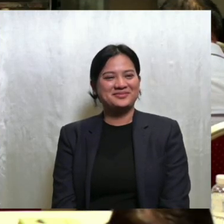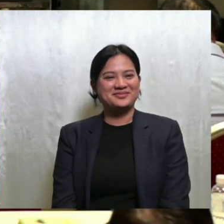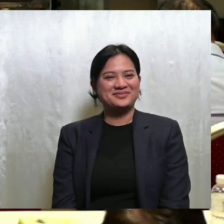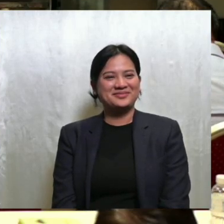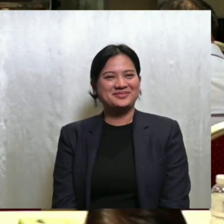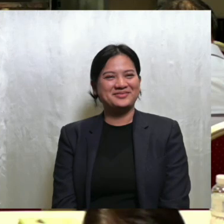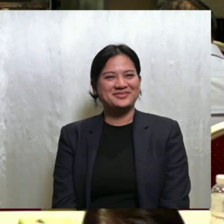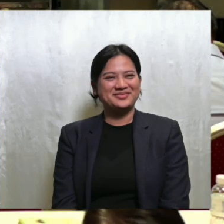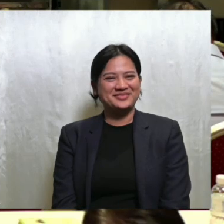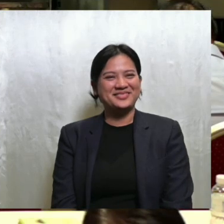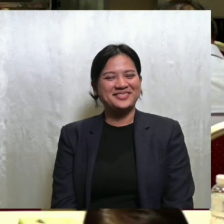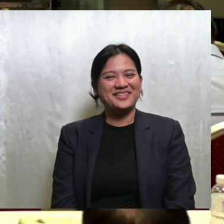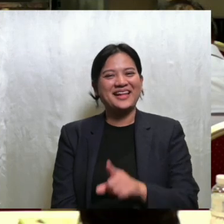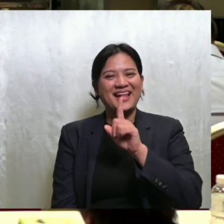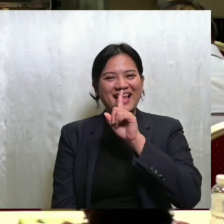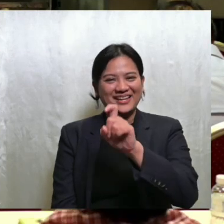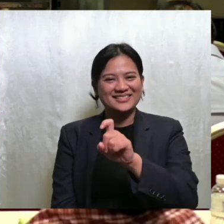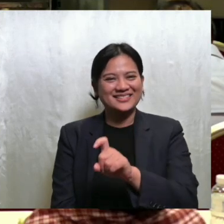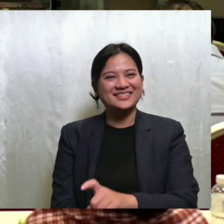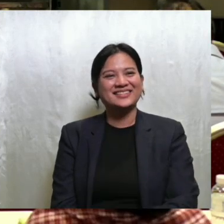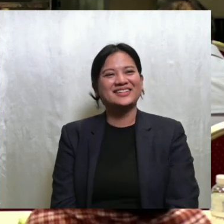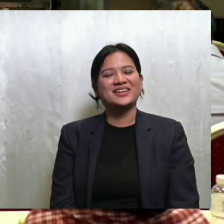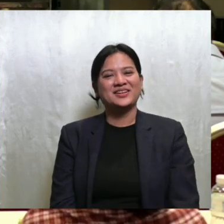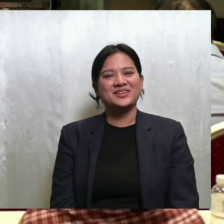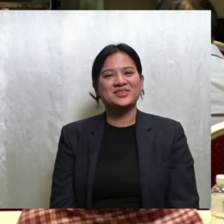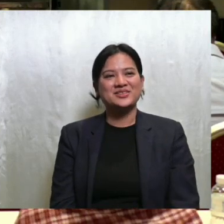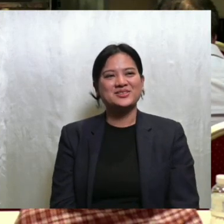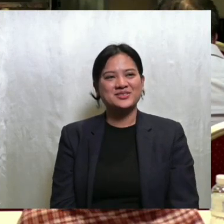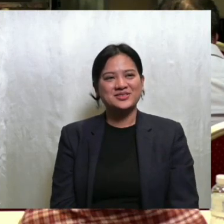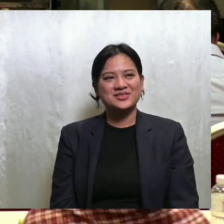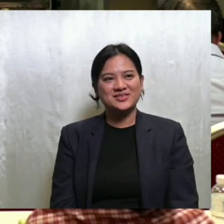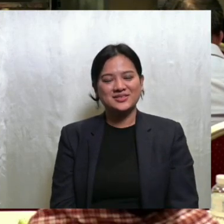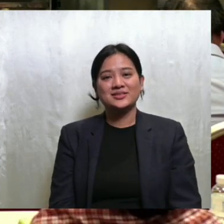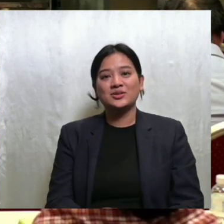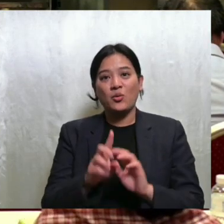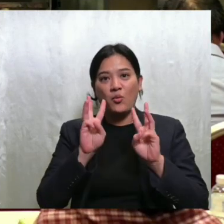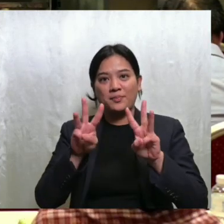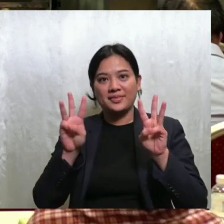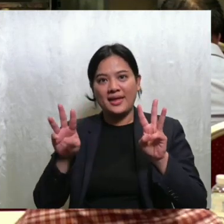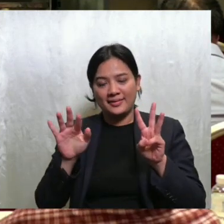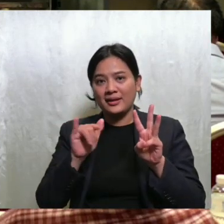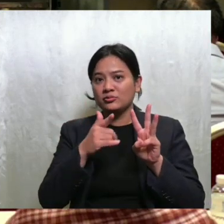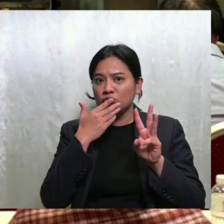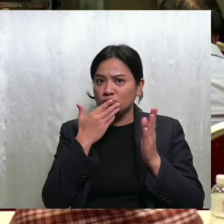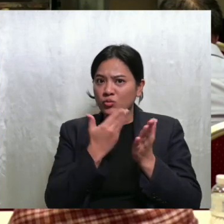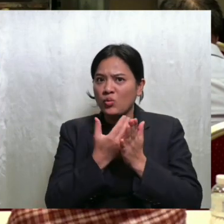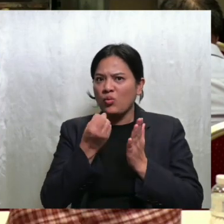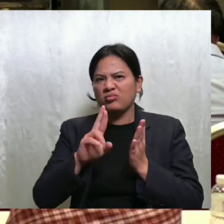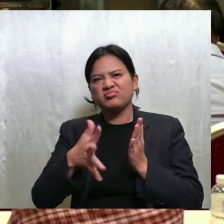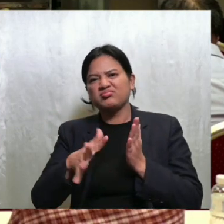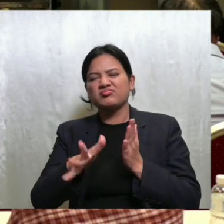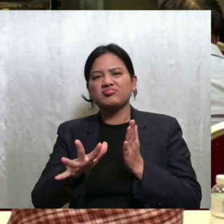the code generated by AI? We don't have a good answer to this. In fact, there are no good systems that can detect AI-generated